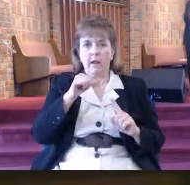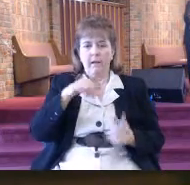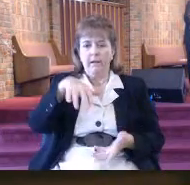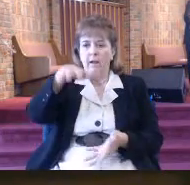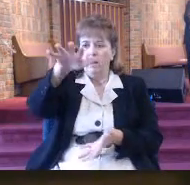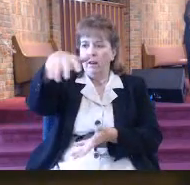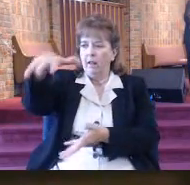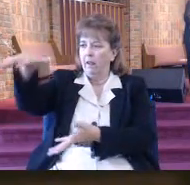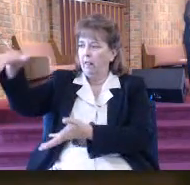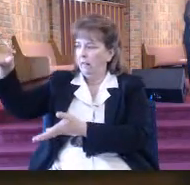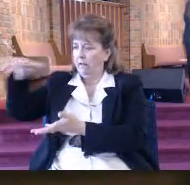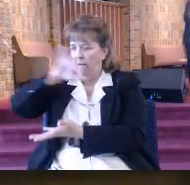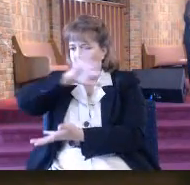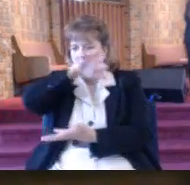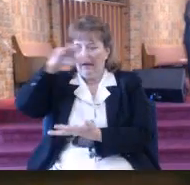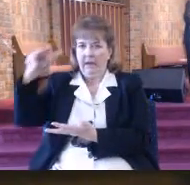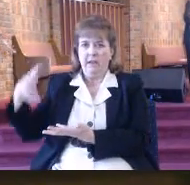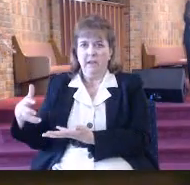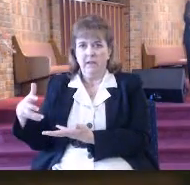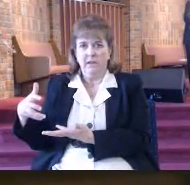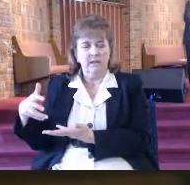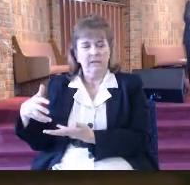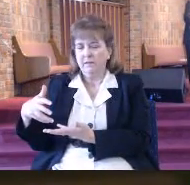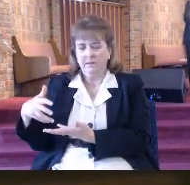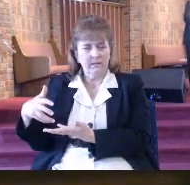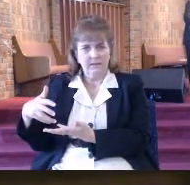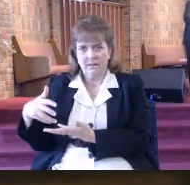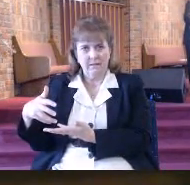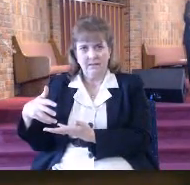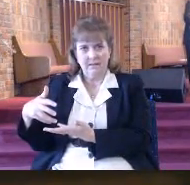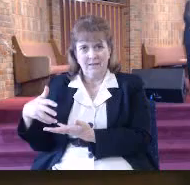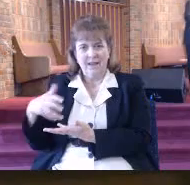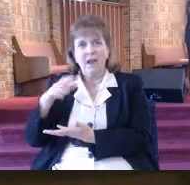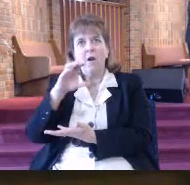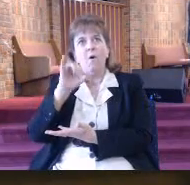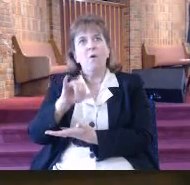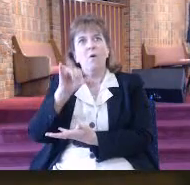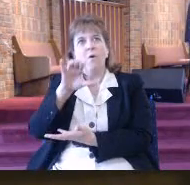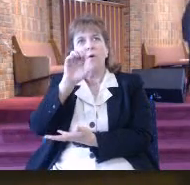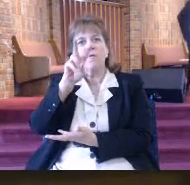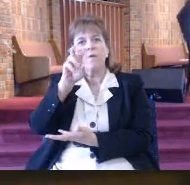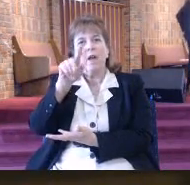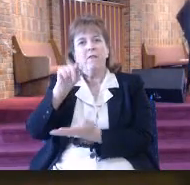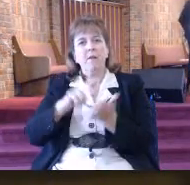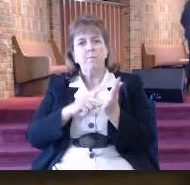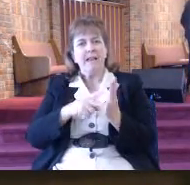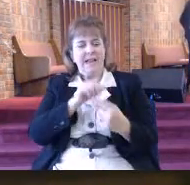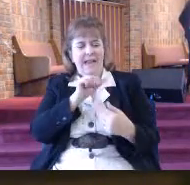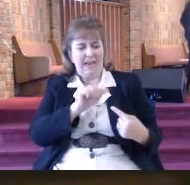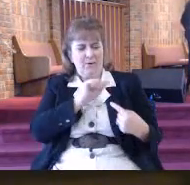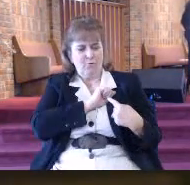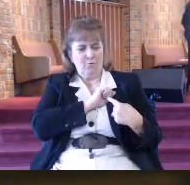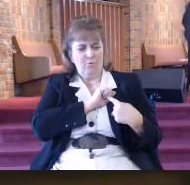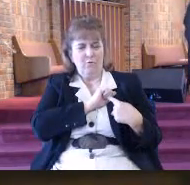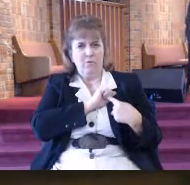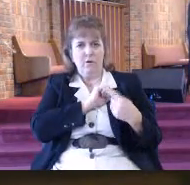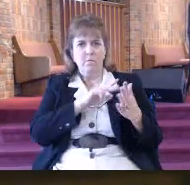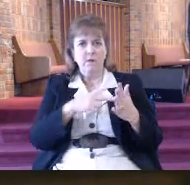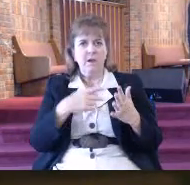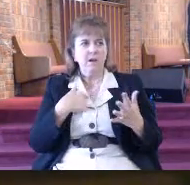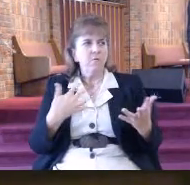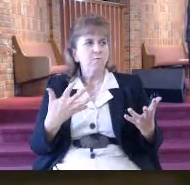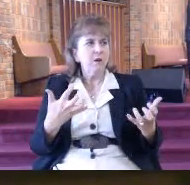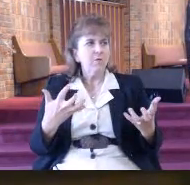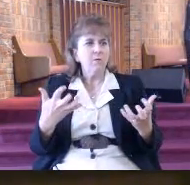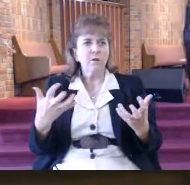It's an attitude. The concept of covetousness is that this is something we desire and